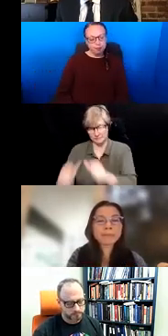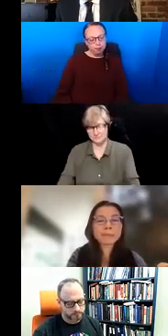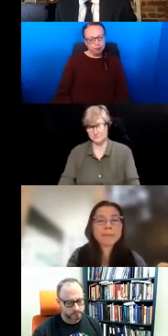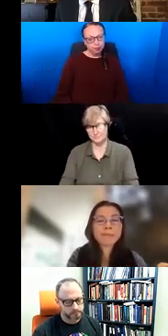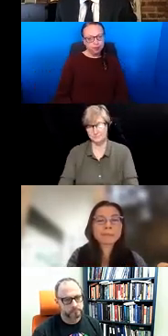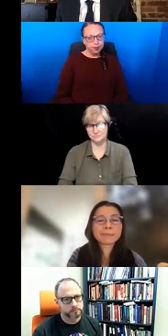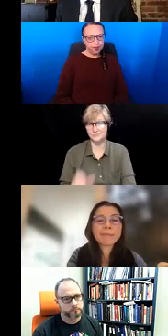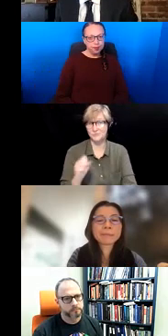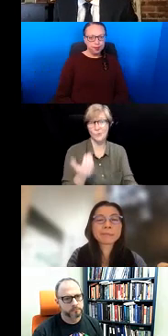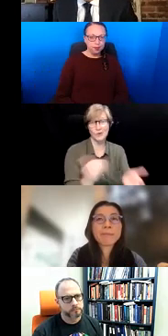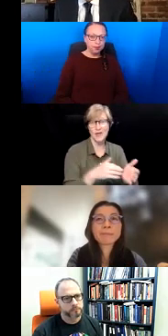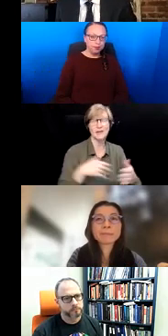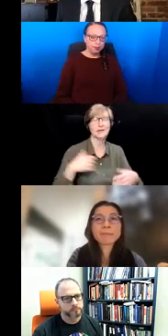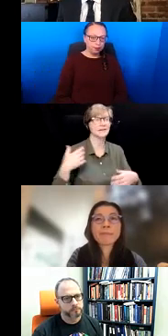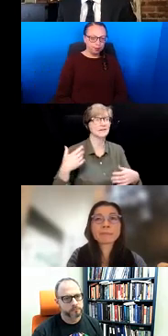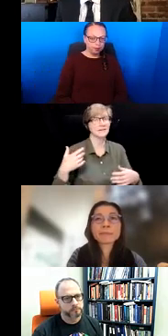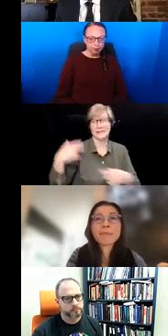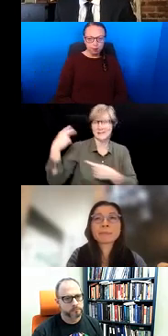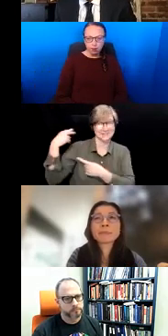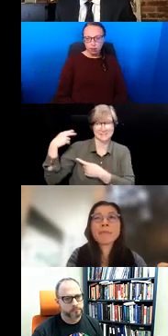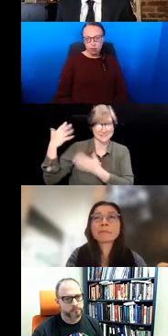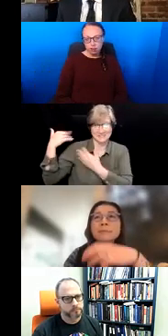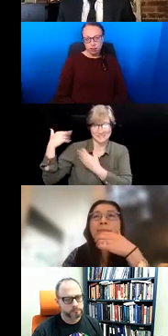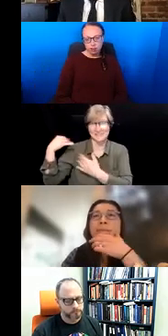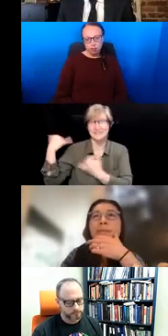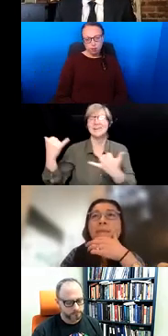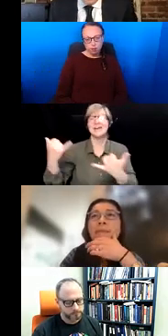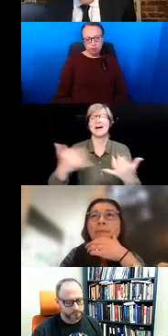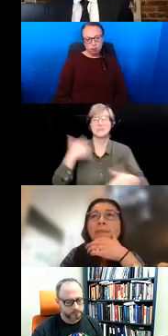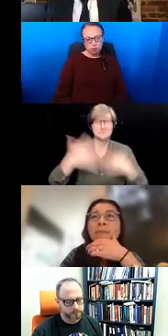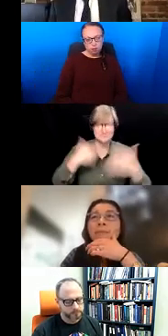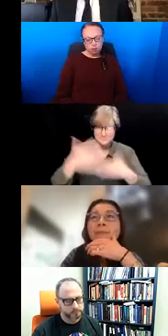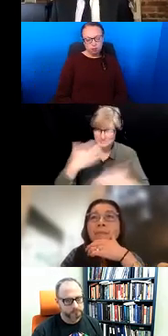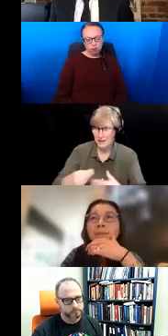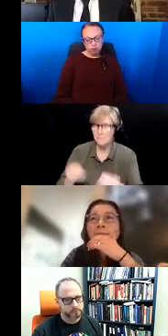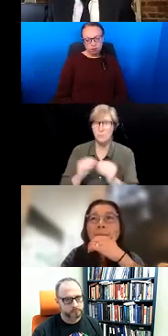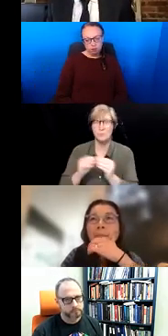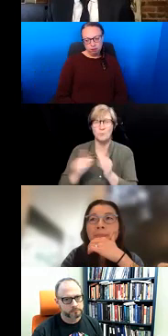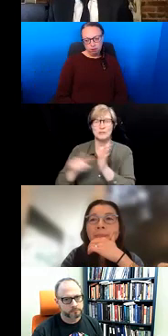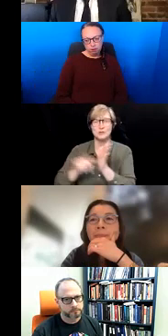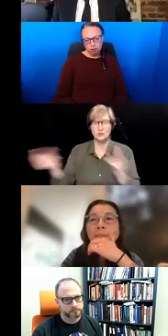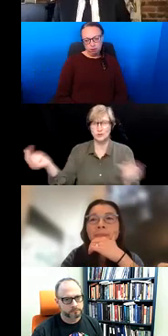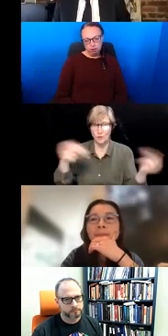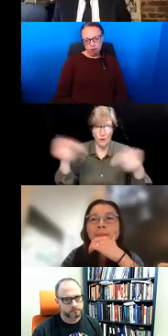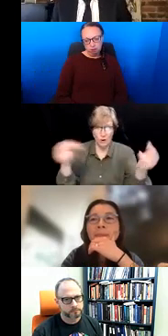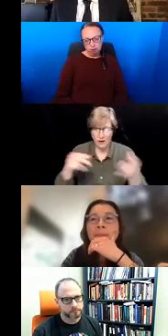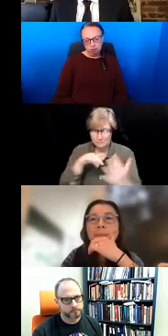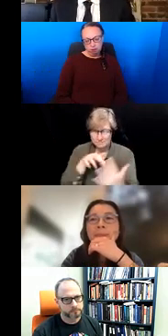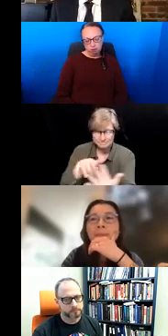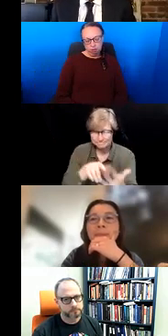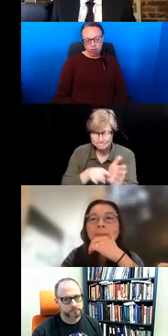again, time has passed, and we certainly aren't the only people who've been engaged in this kind of work. As you can see in